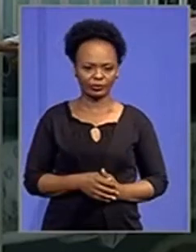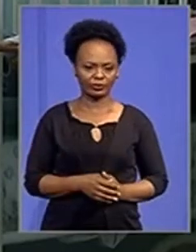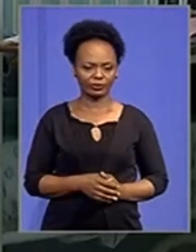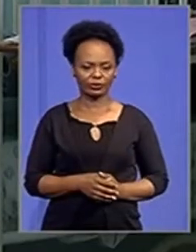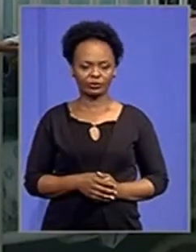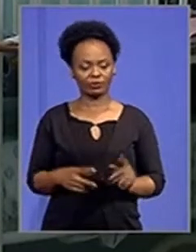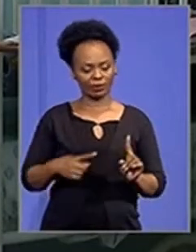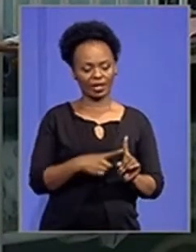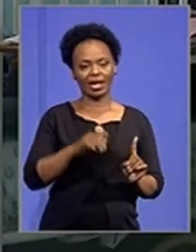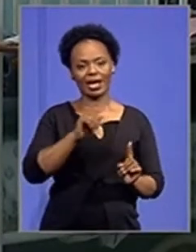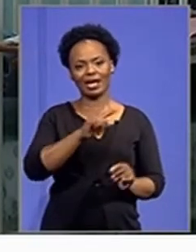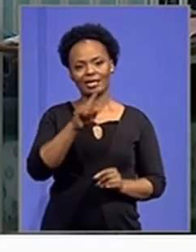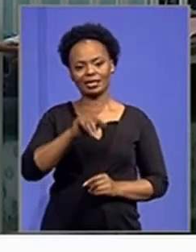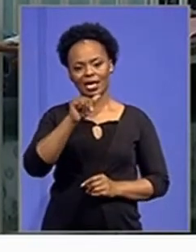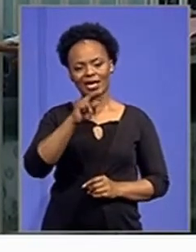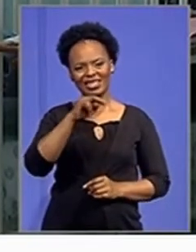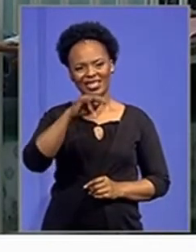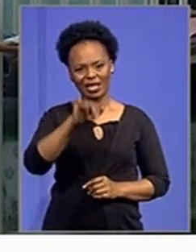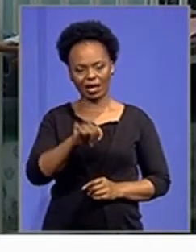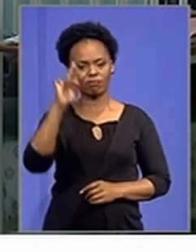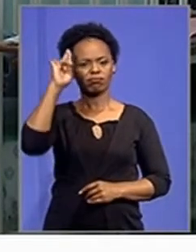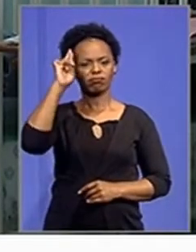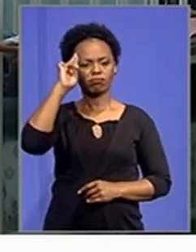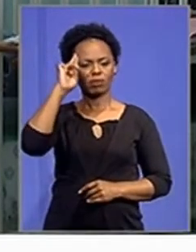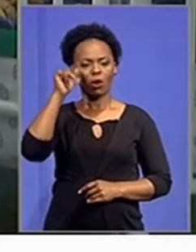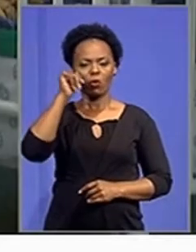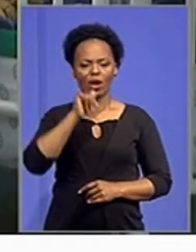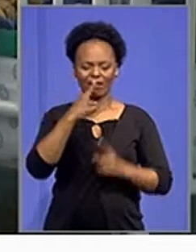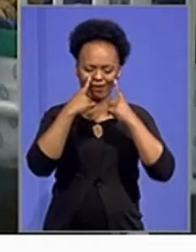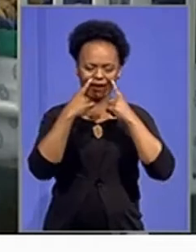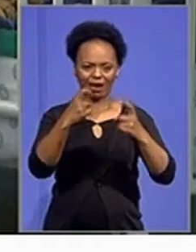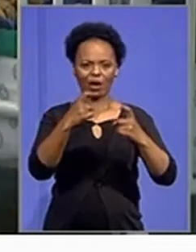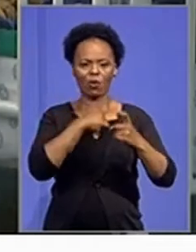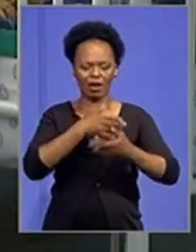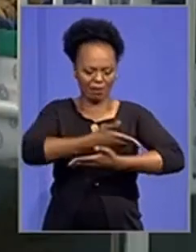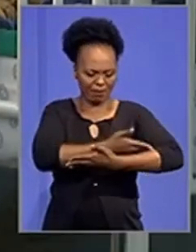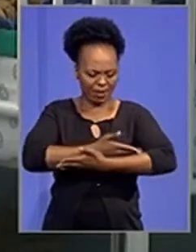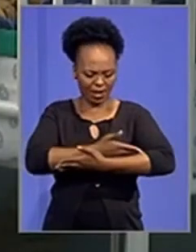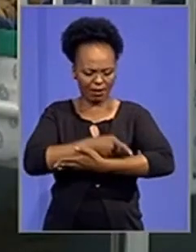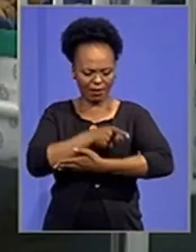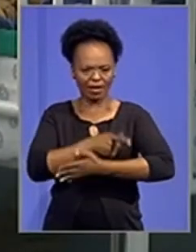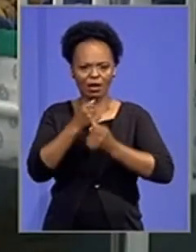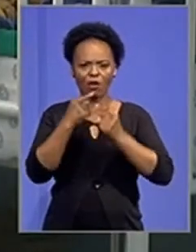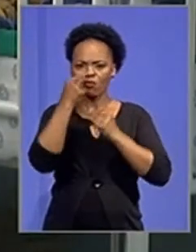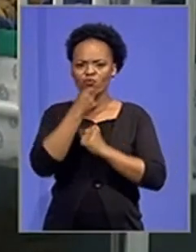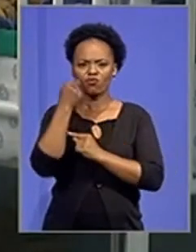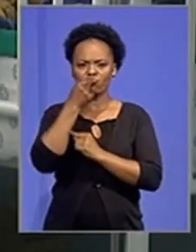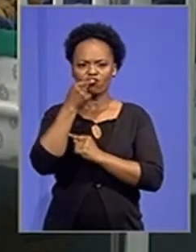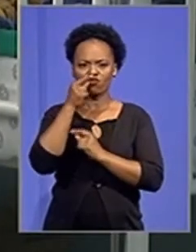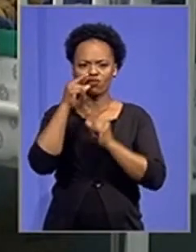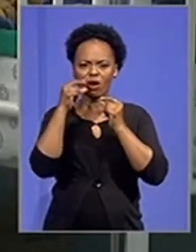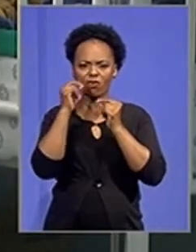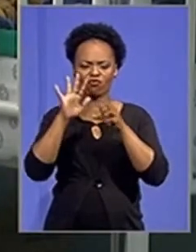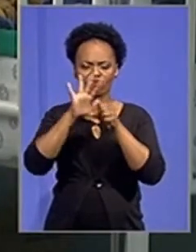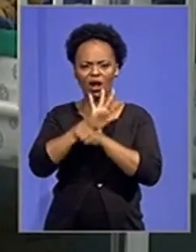Azania Homo o sa gopola gabotse ka mo wa ile go alla ge a bona ngwana wa gagwe a tšhuma a na le molomo o sa felelago gabotse ge